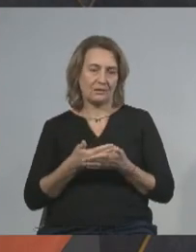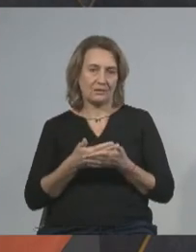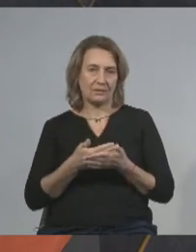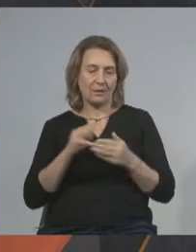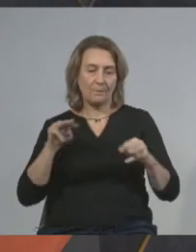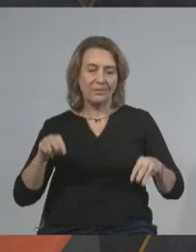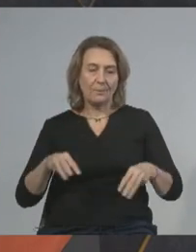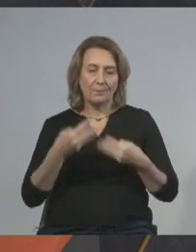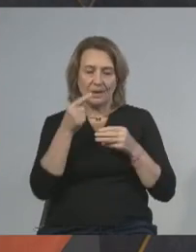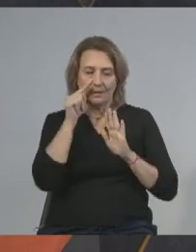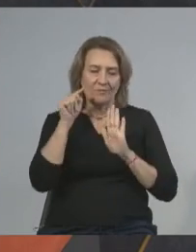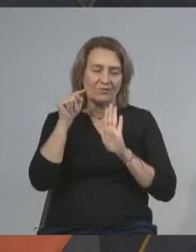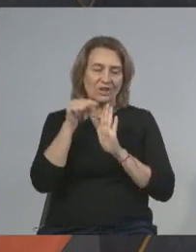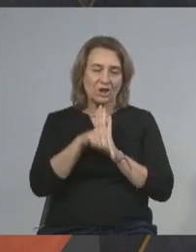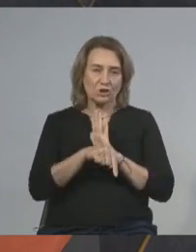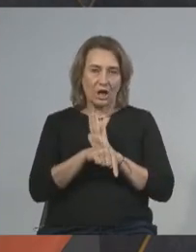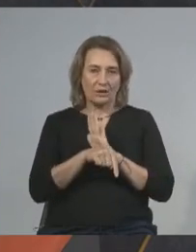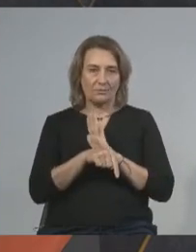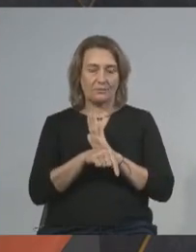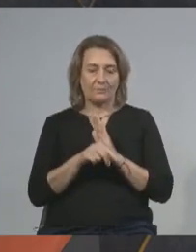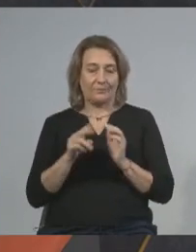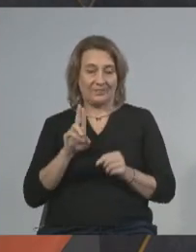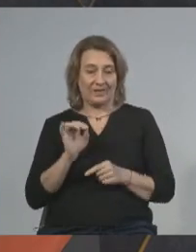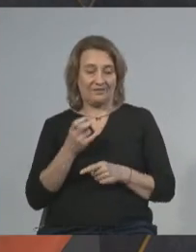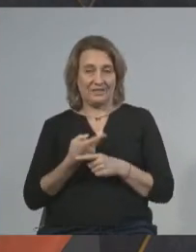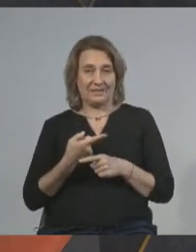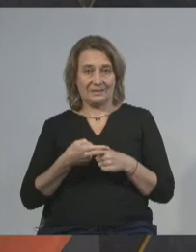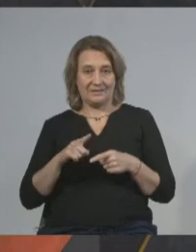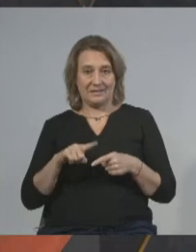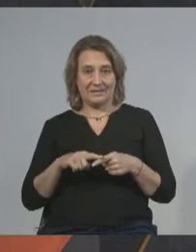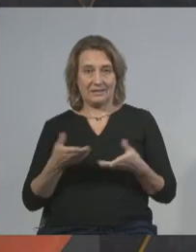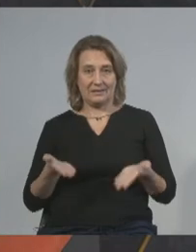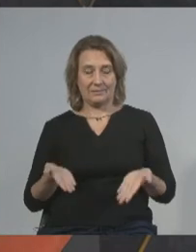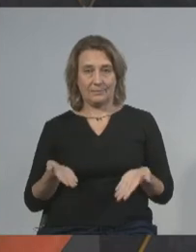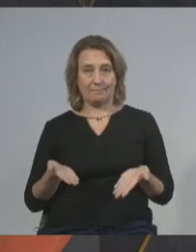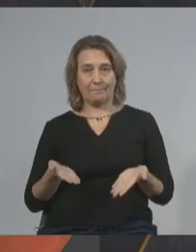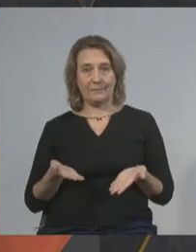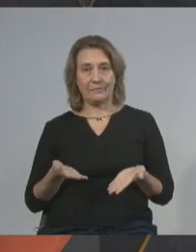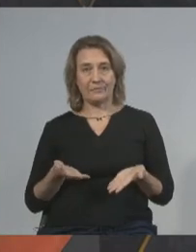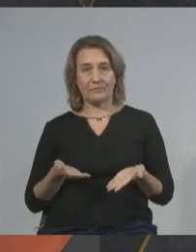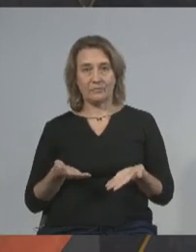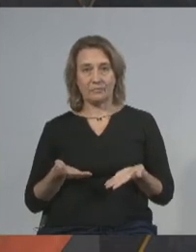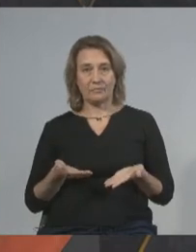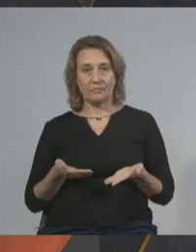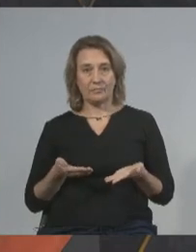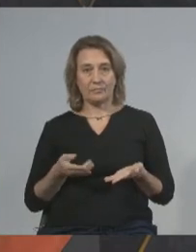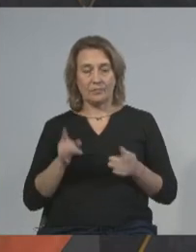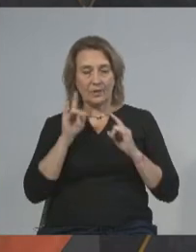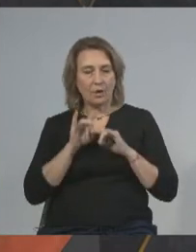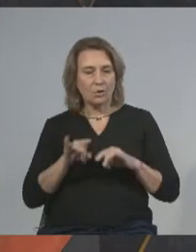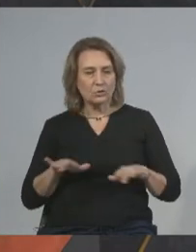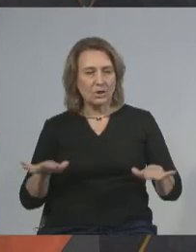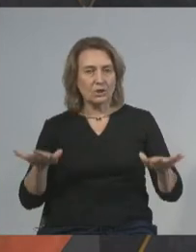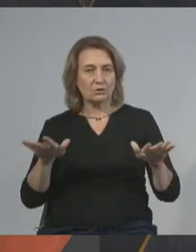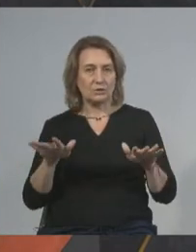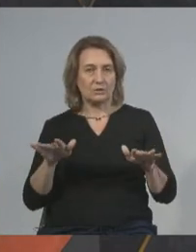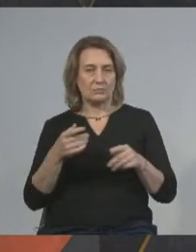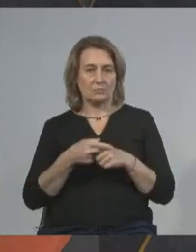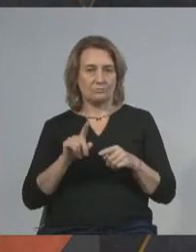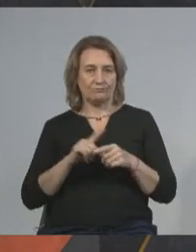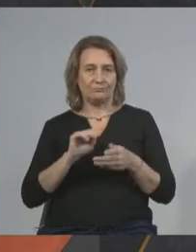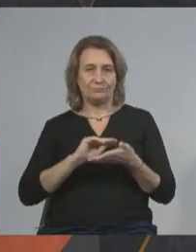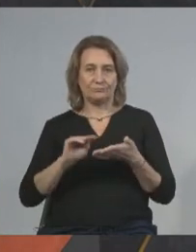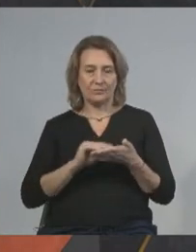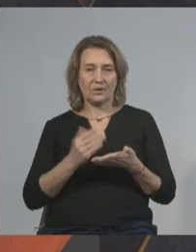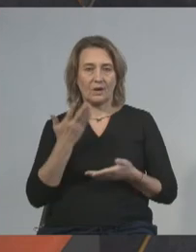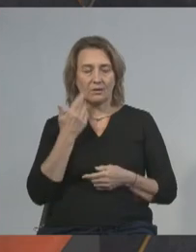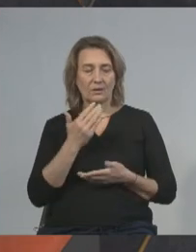media includes this media component into all those diverse models